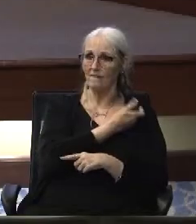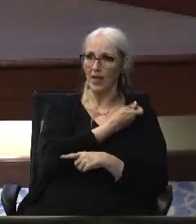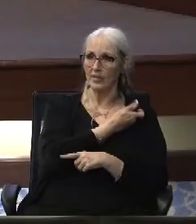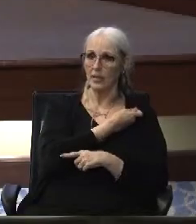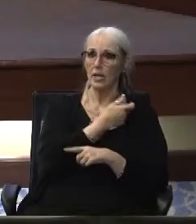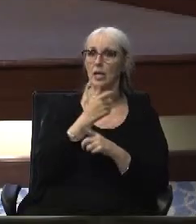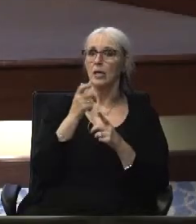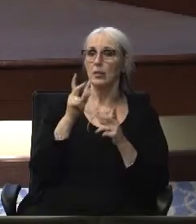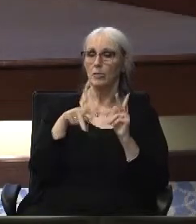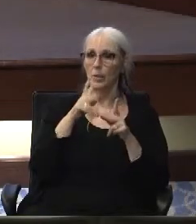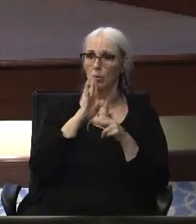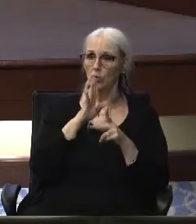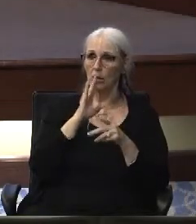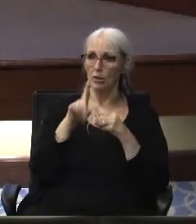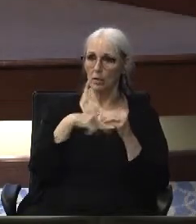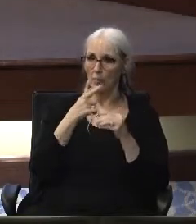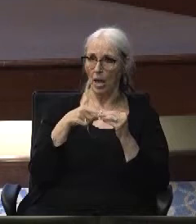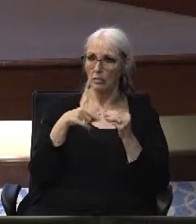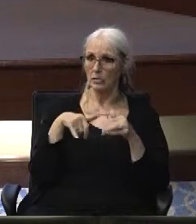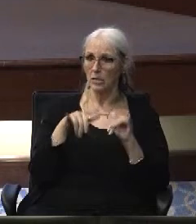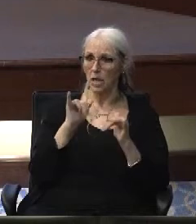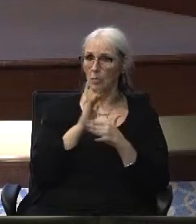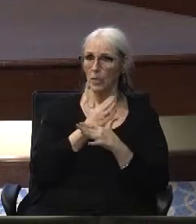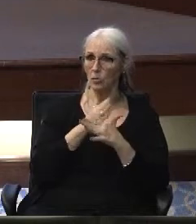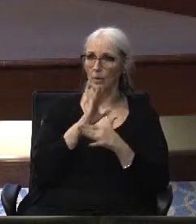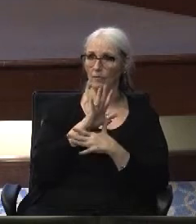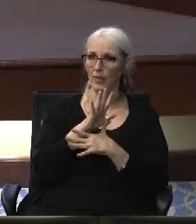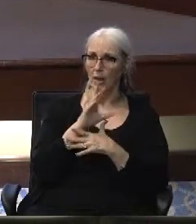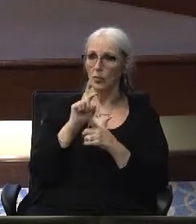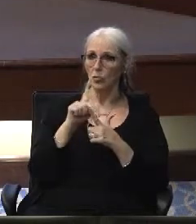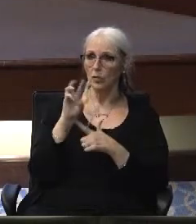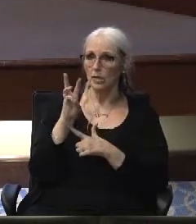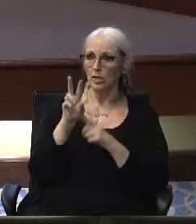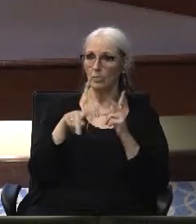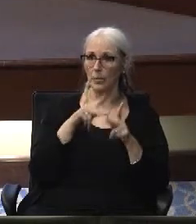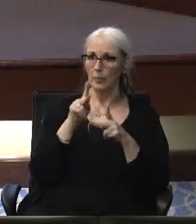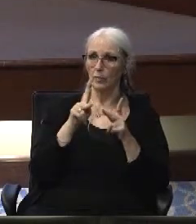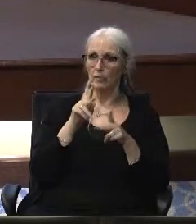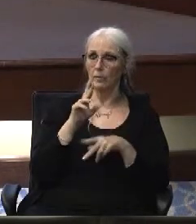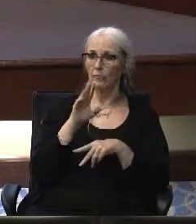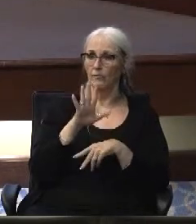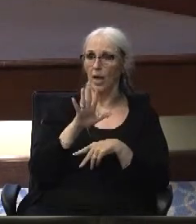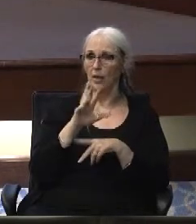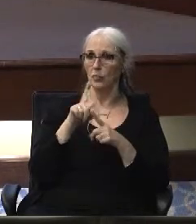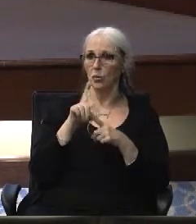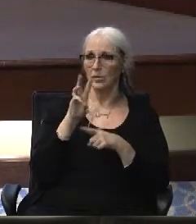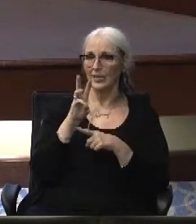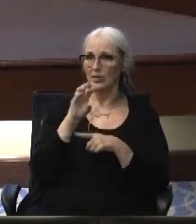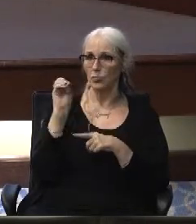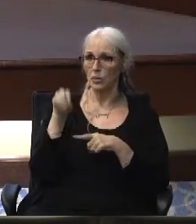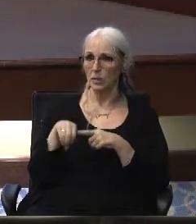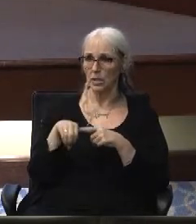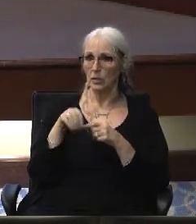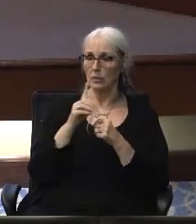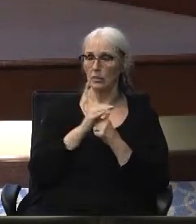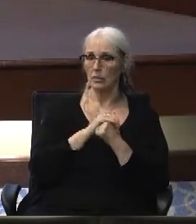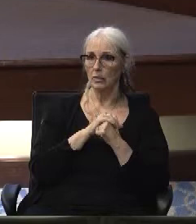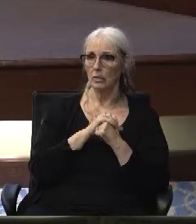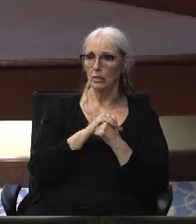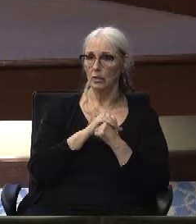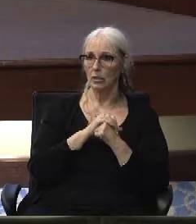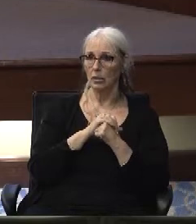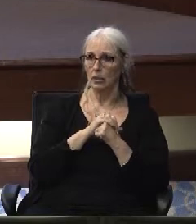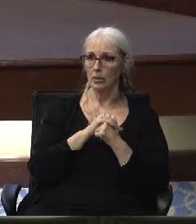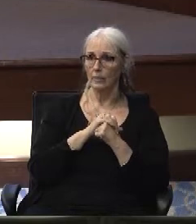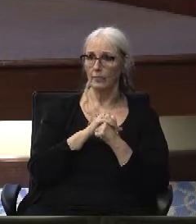folks you're talking about even still is somewhere between 5 to 6 people, 5 to 6% of people hospitalized. And that doesn't take away